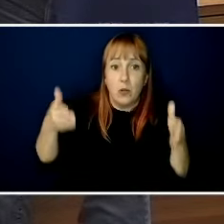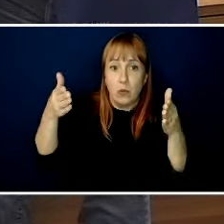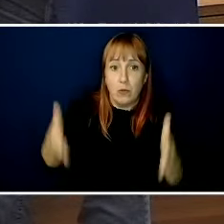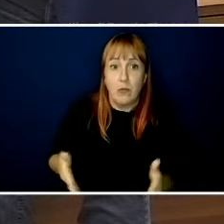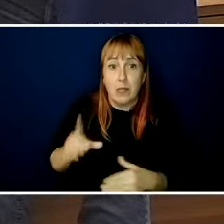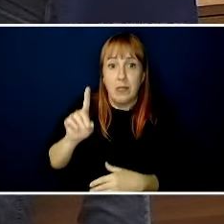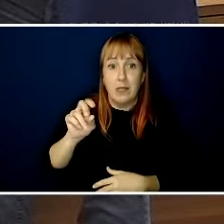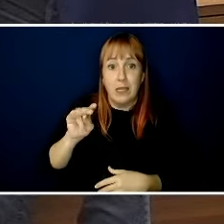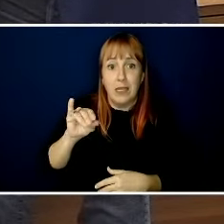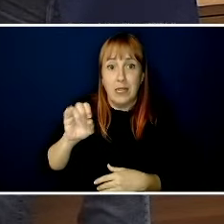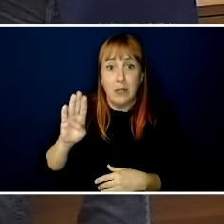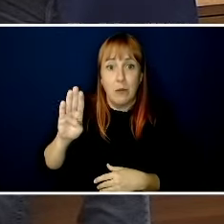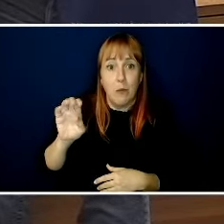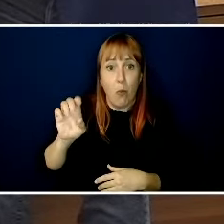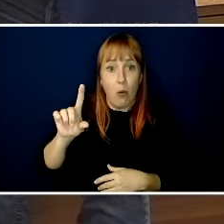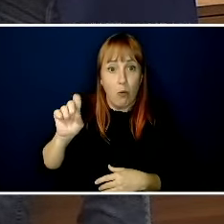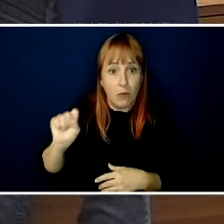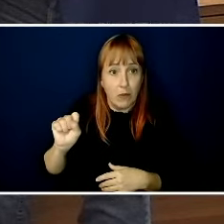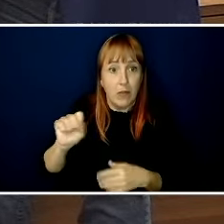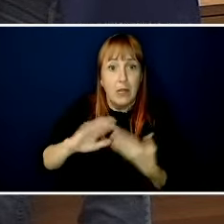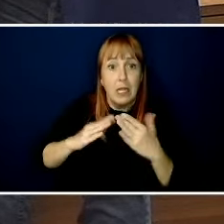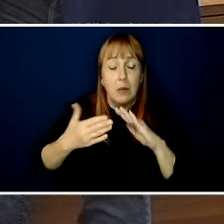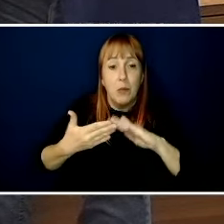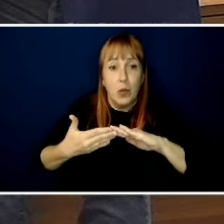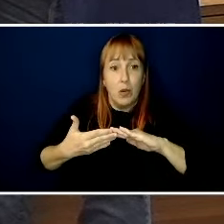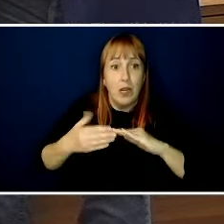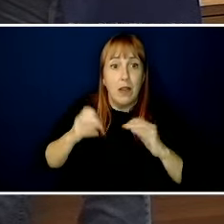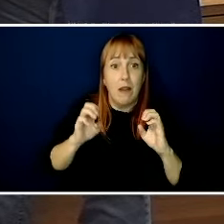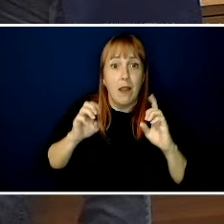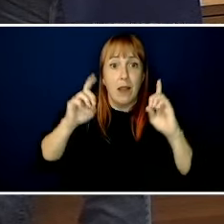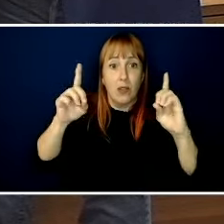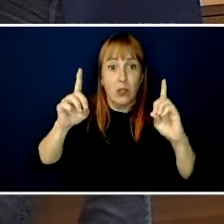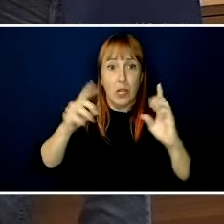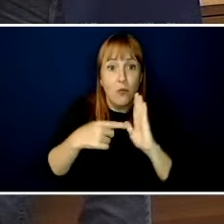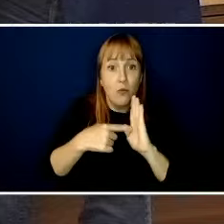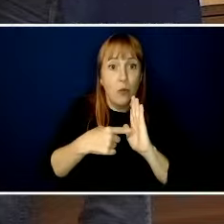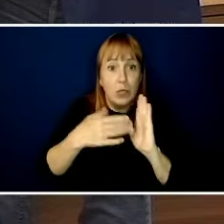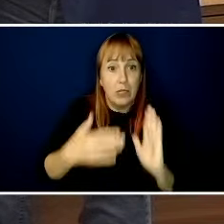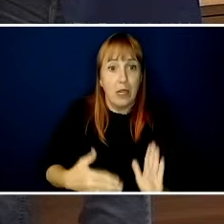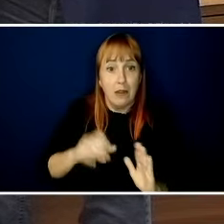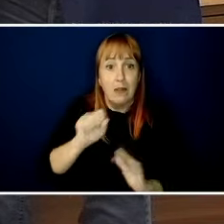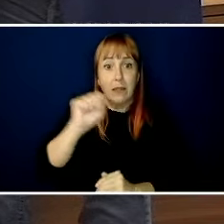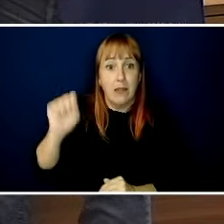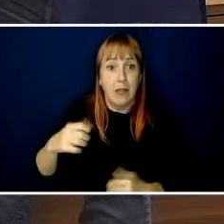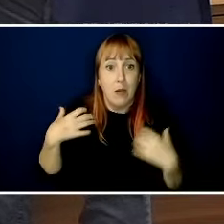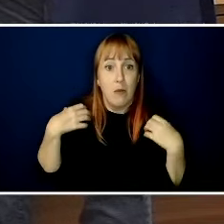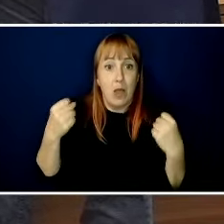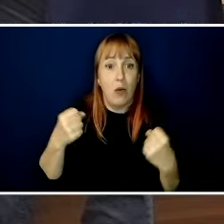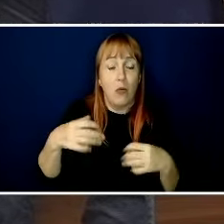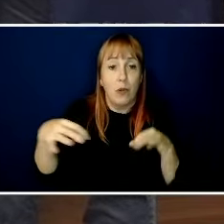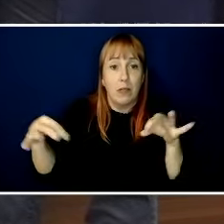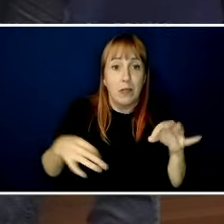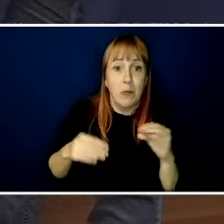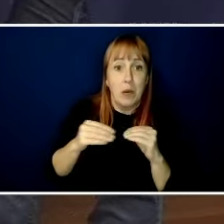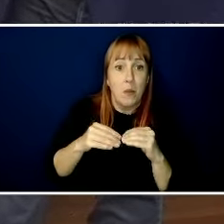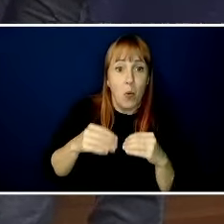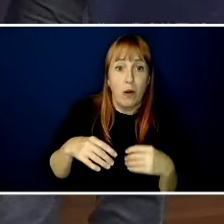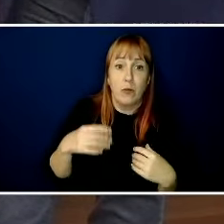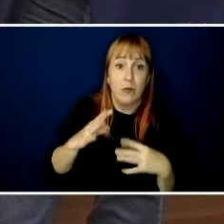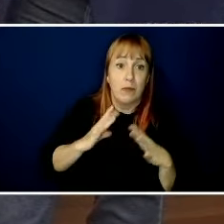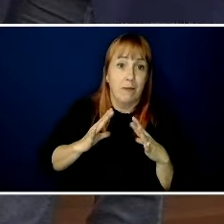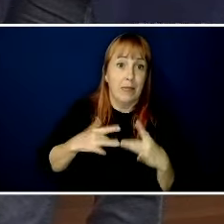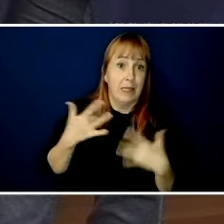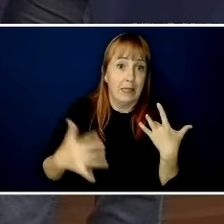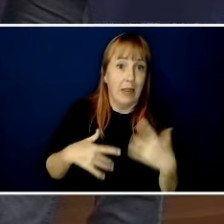Denise Bowles, Community Education Representative for Salem Health, to tell you about something pretty